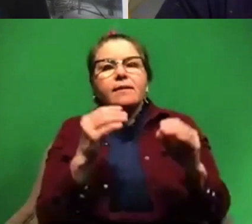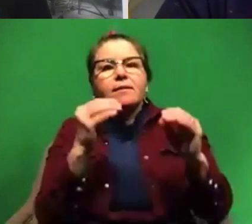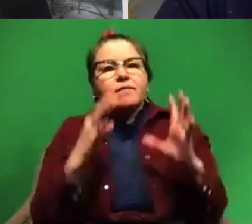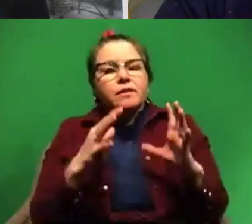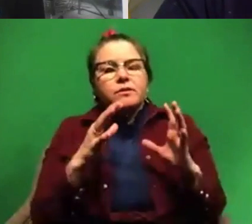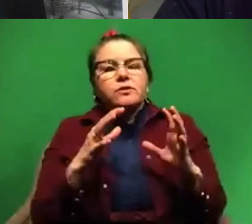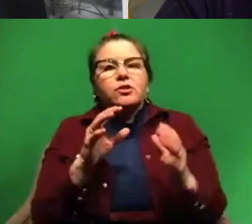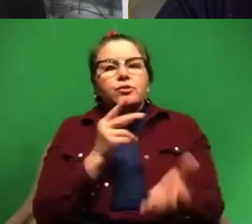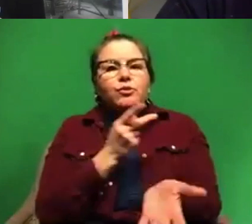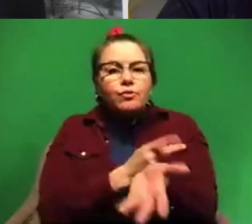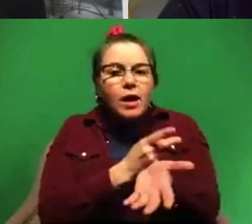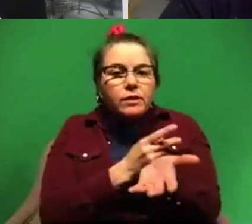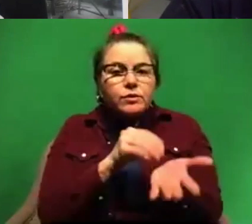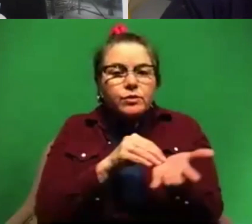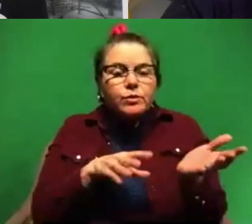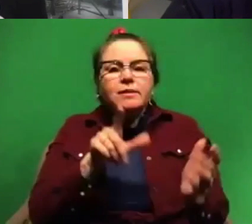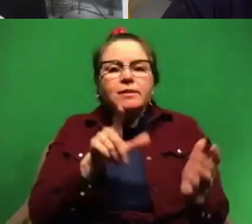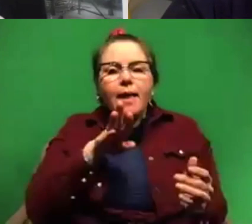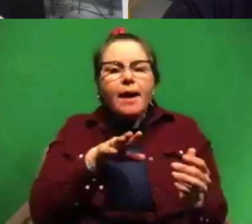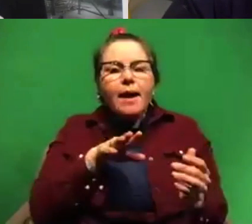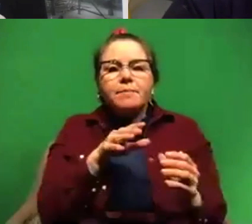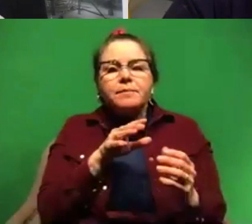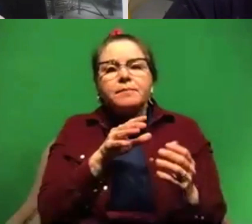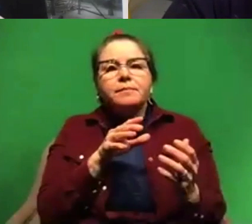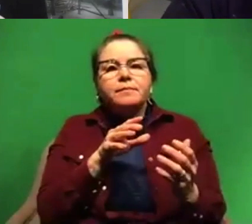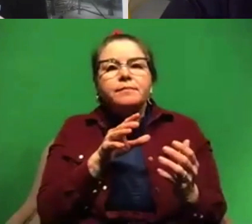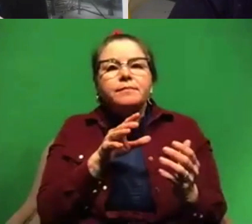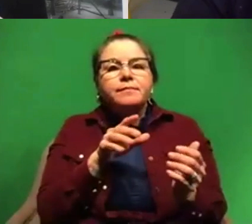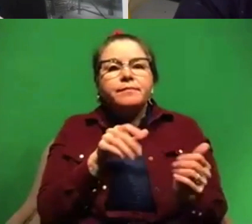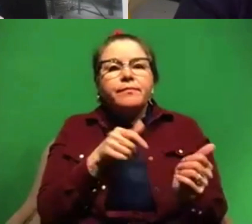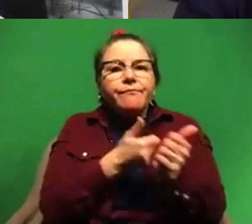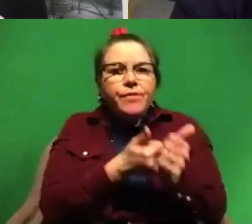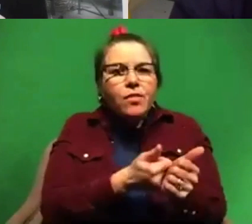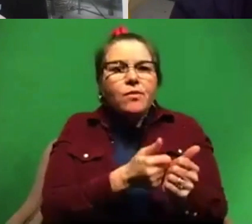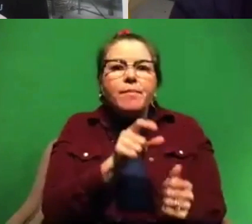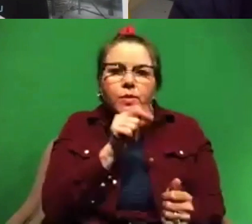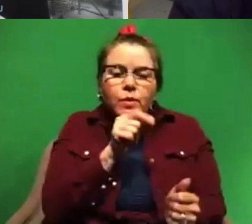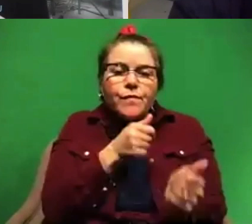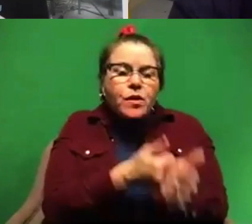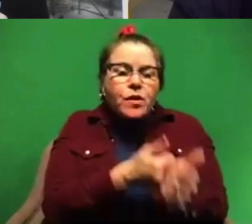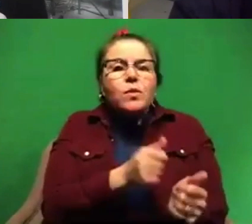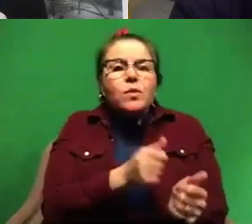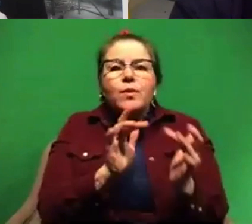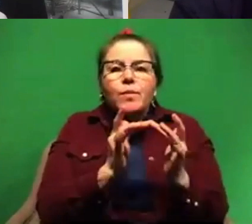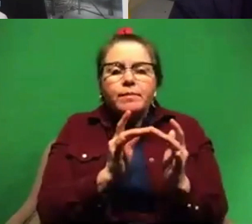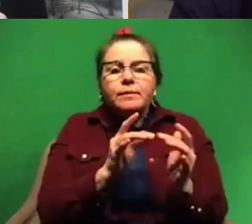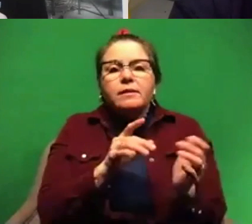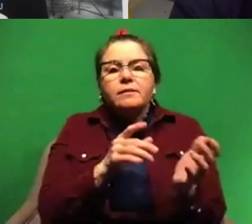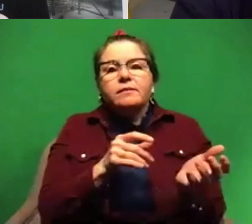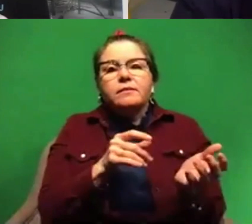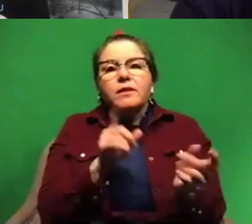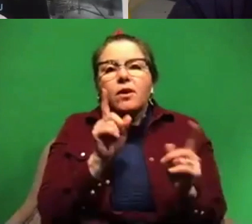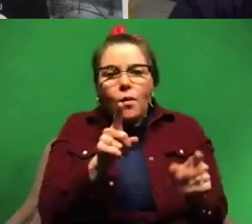grad students and labs, and like following them on Twitter and following their websites and going to their websites and